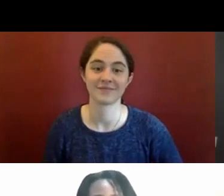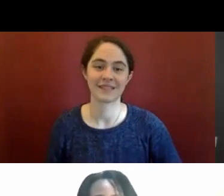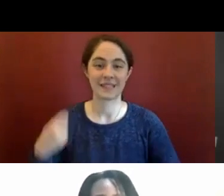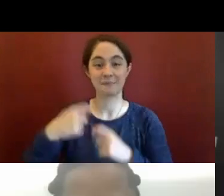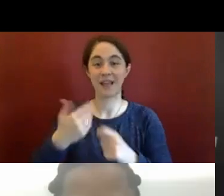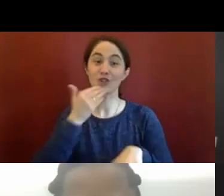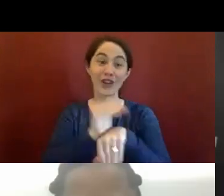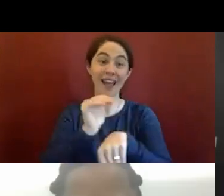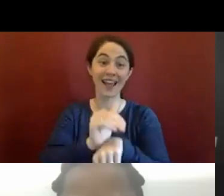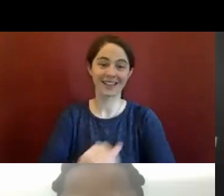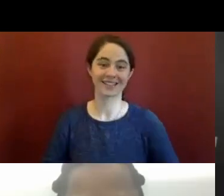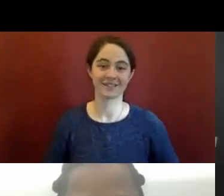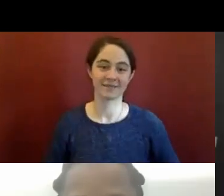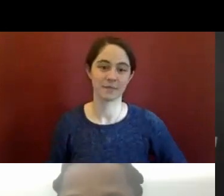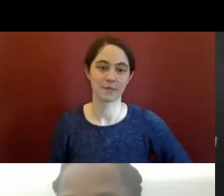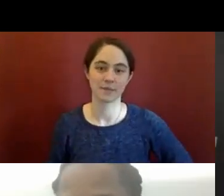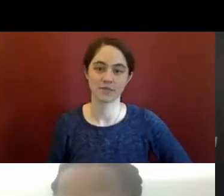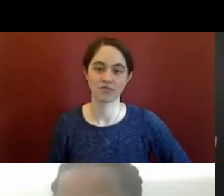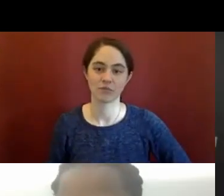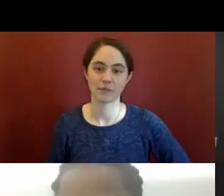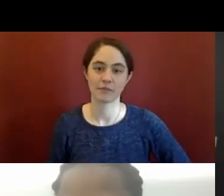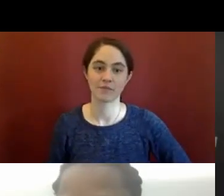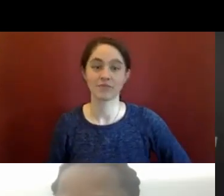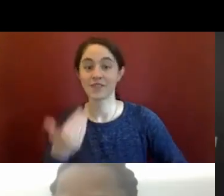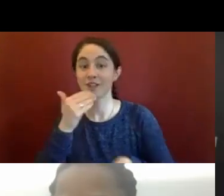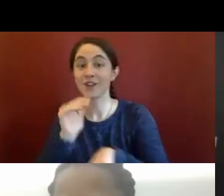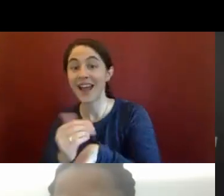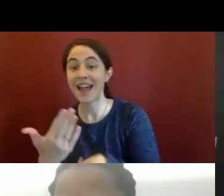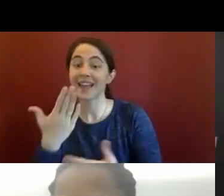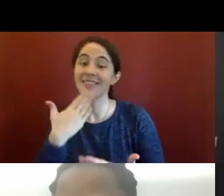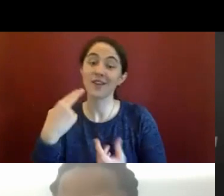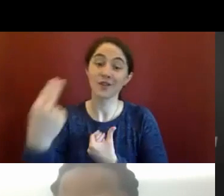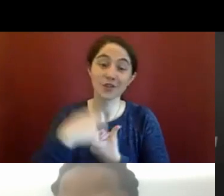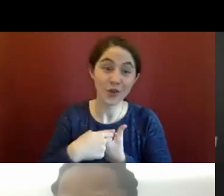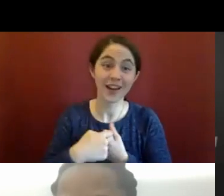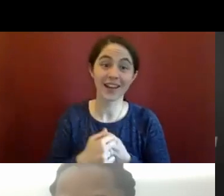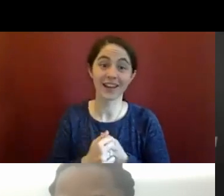Good night. Thank you guys for joining. Thank you for having us.